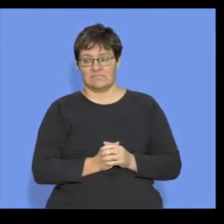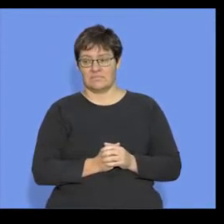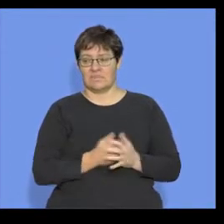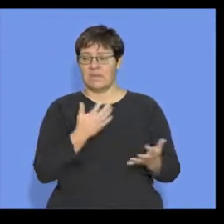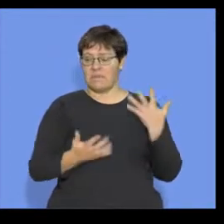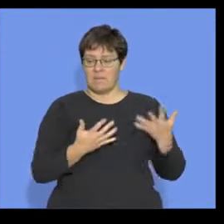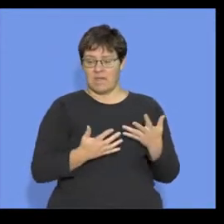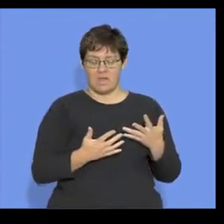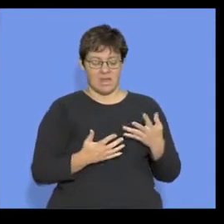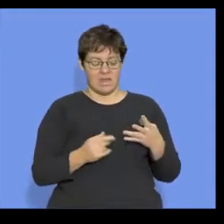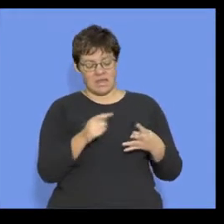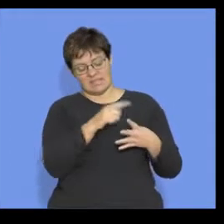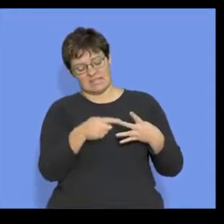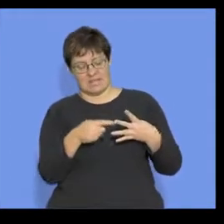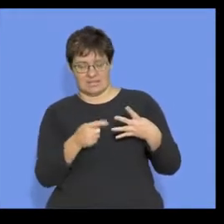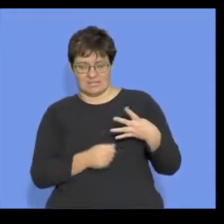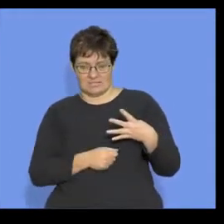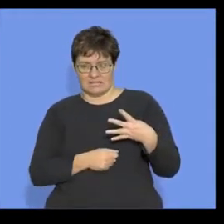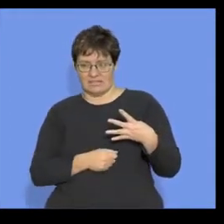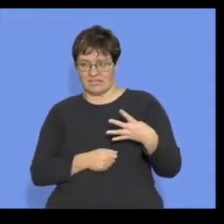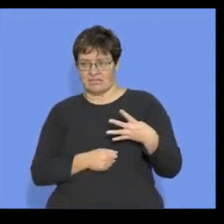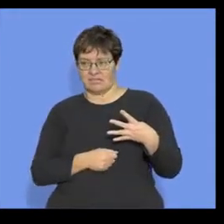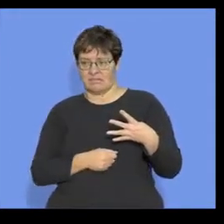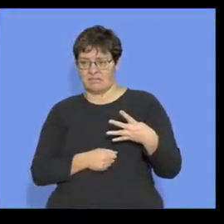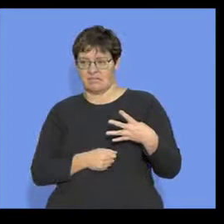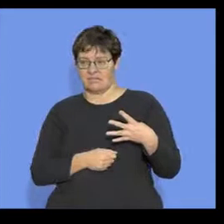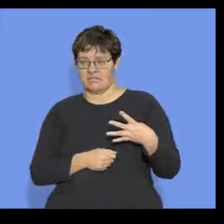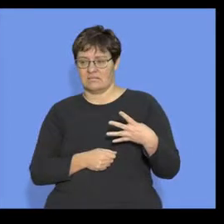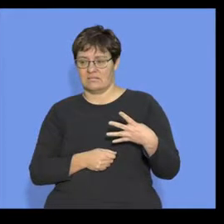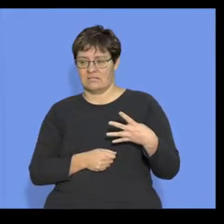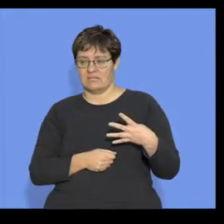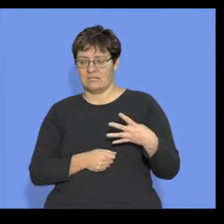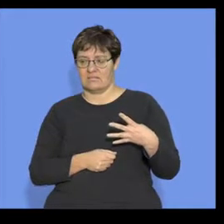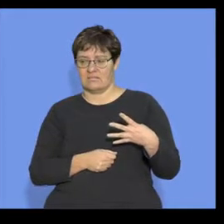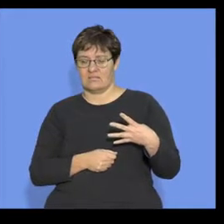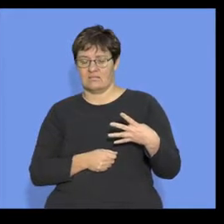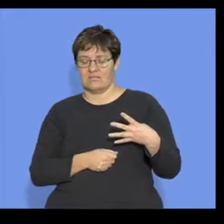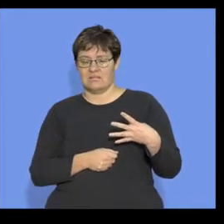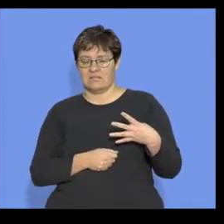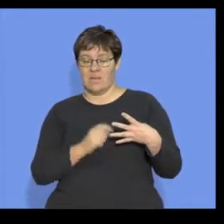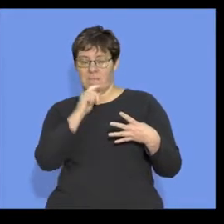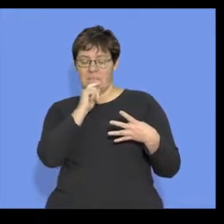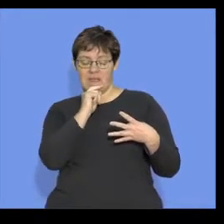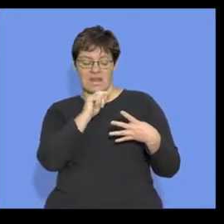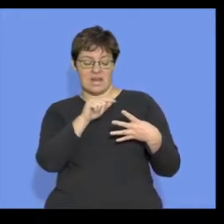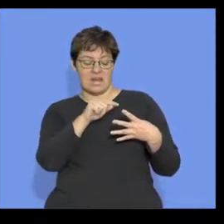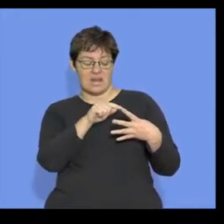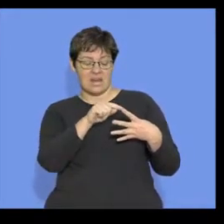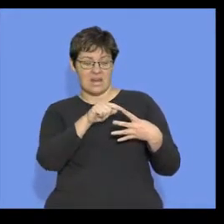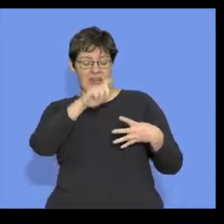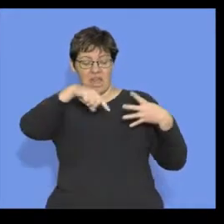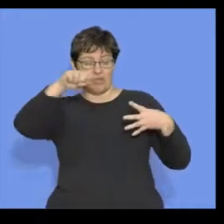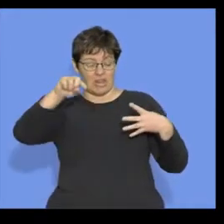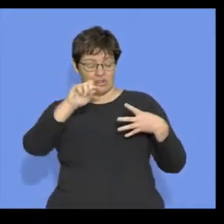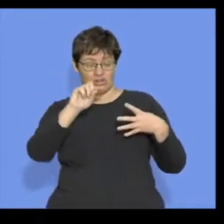Now, what about if 8 is in the second place? If 8 is in the second places, the number of ways